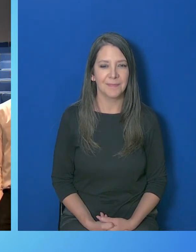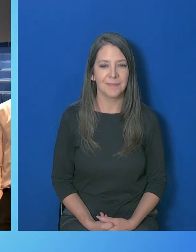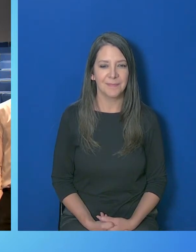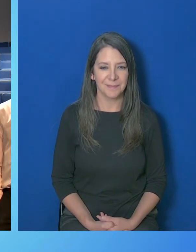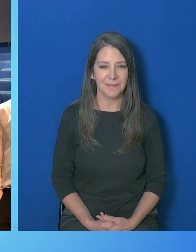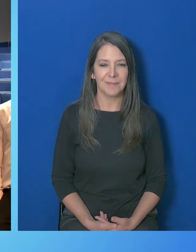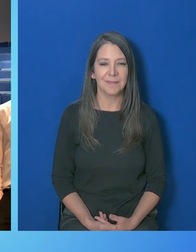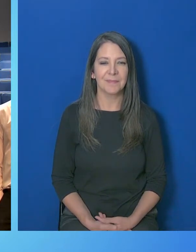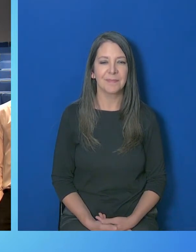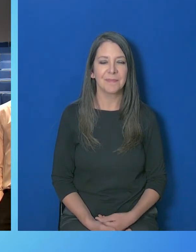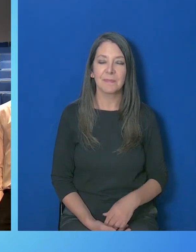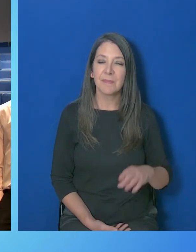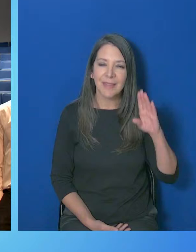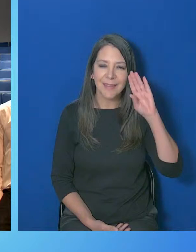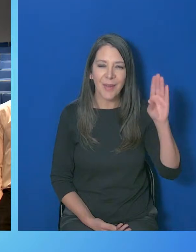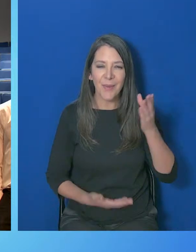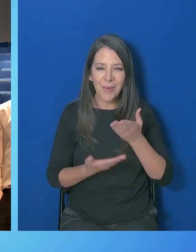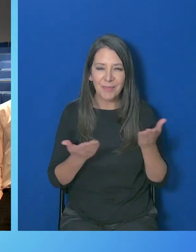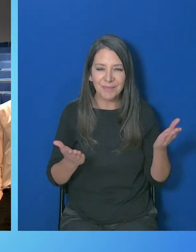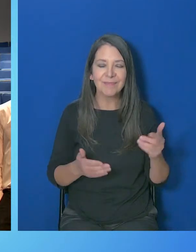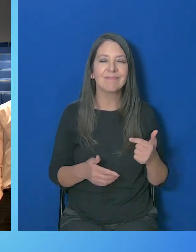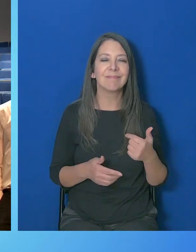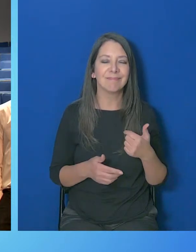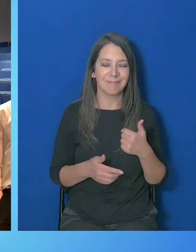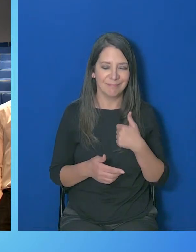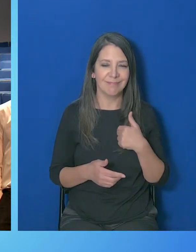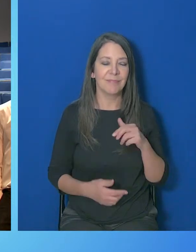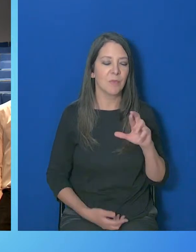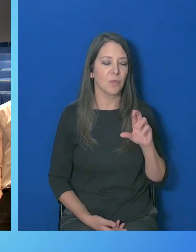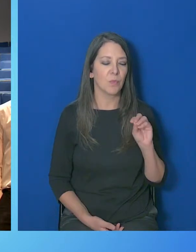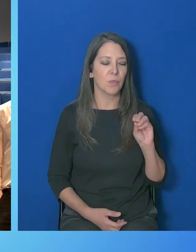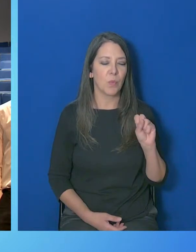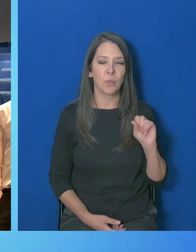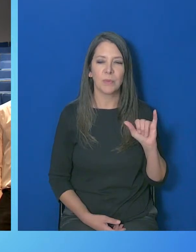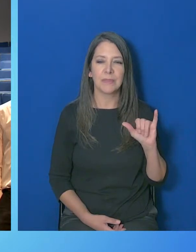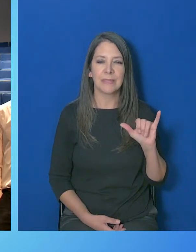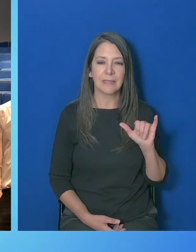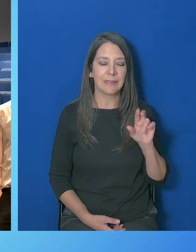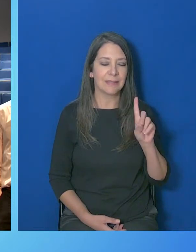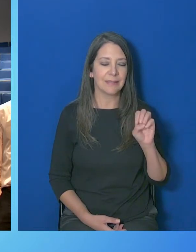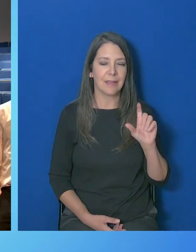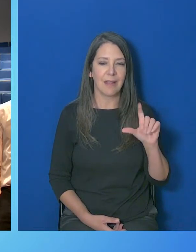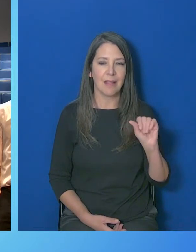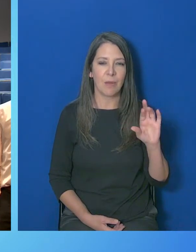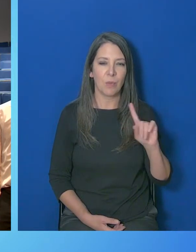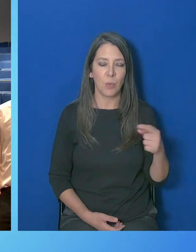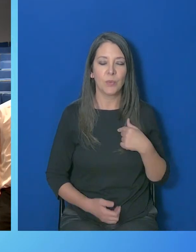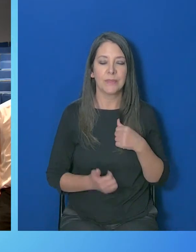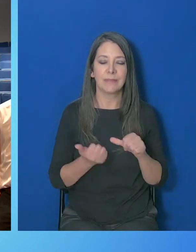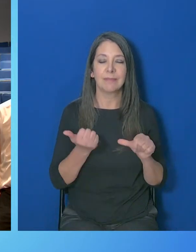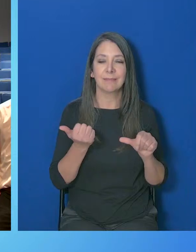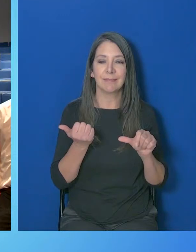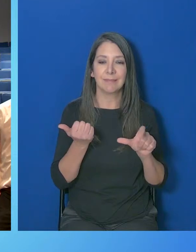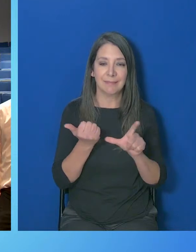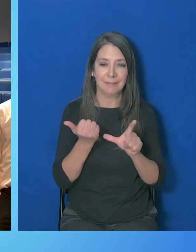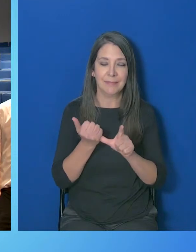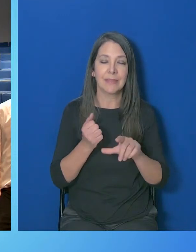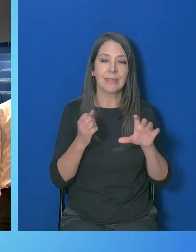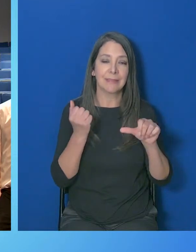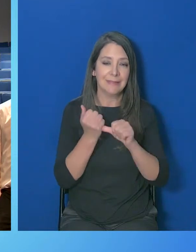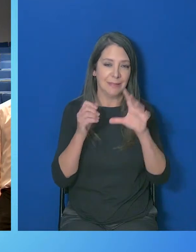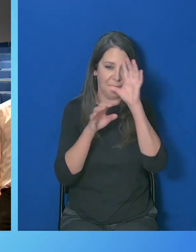Hello. I am Rosie De La Cruz. I am the Deputy Assistant Superintendent of Curriculum and